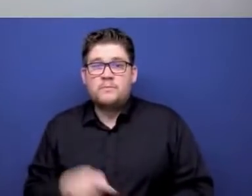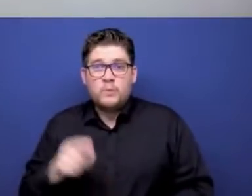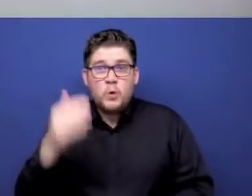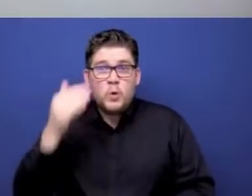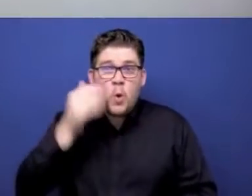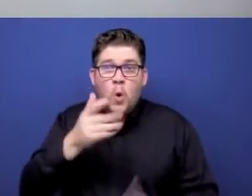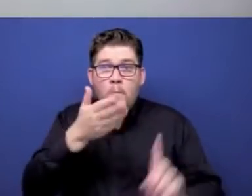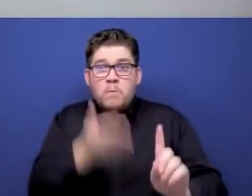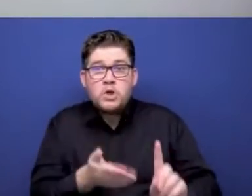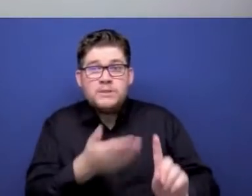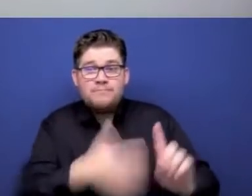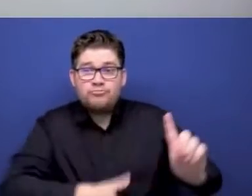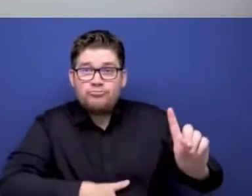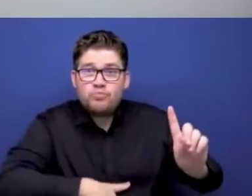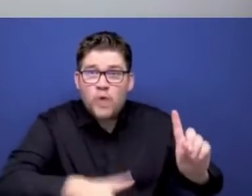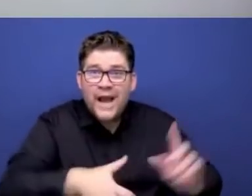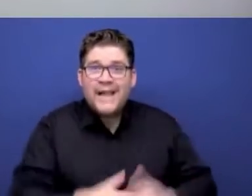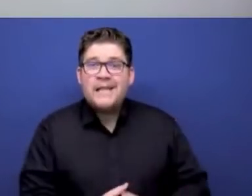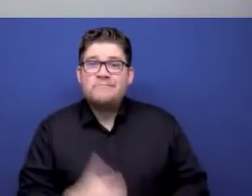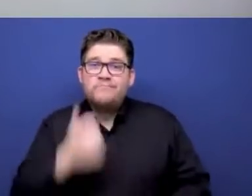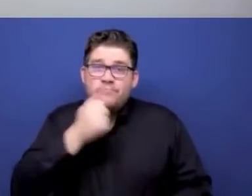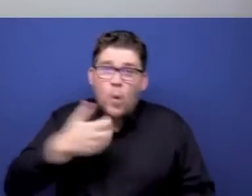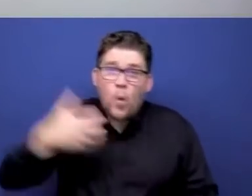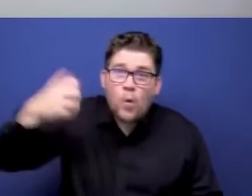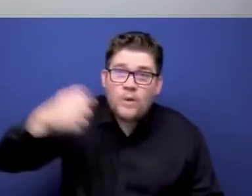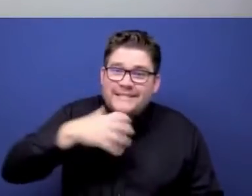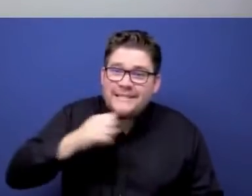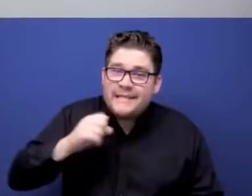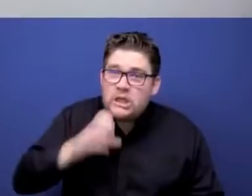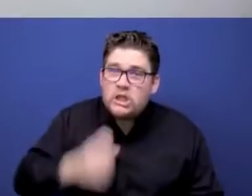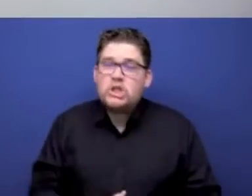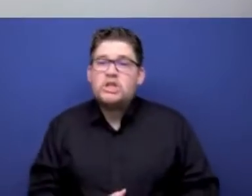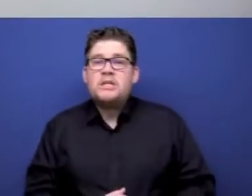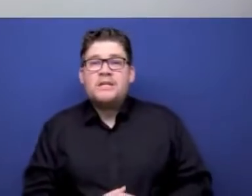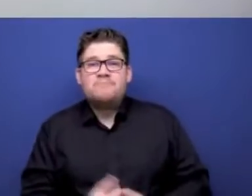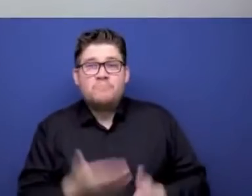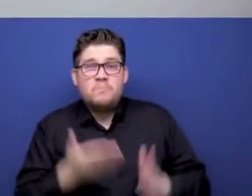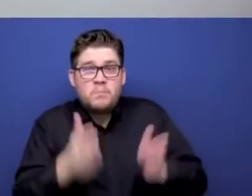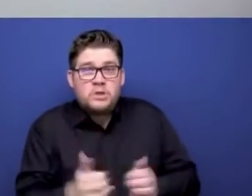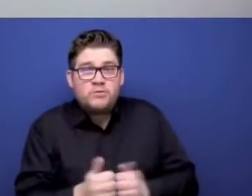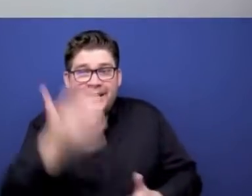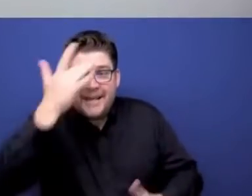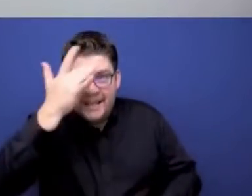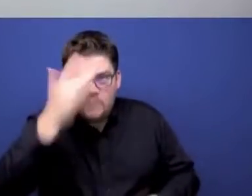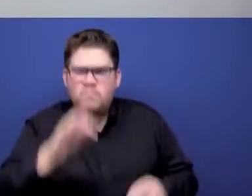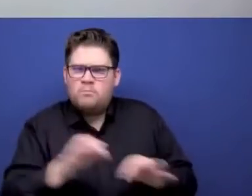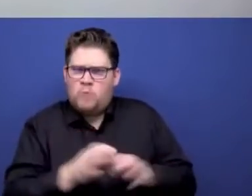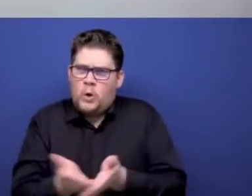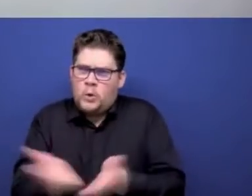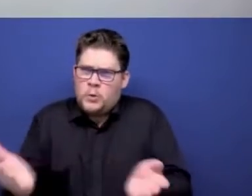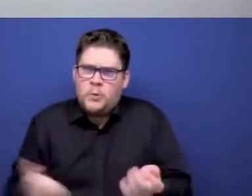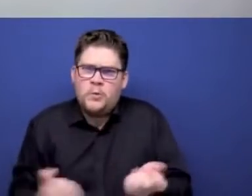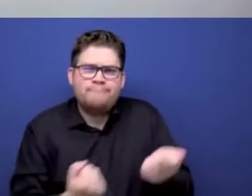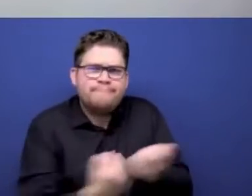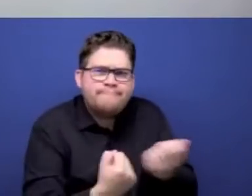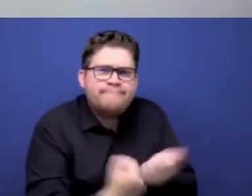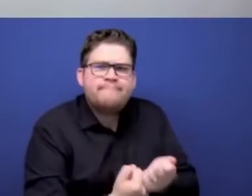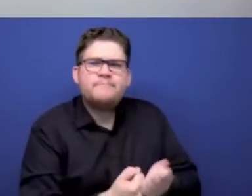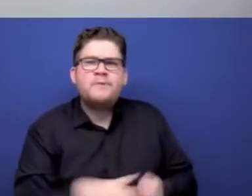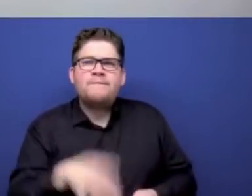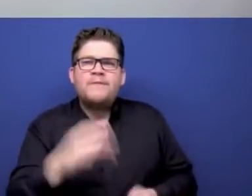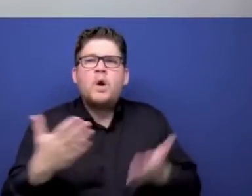supporting them to find places that are cool with clean air. And thankfully, both of those places tend to be the same, where you